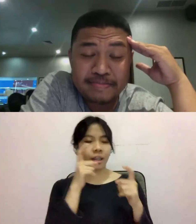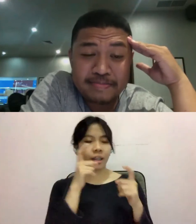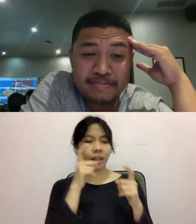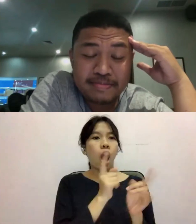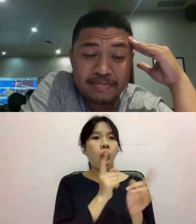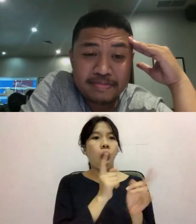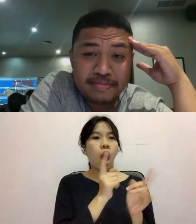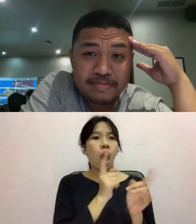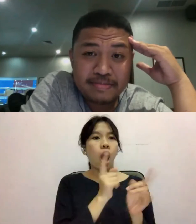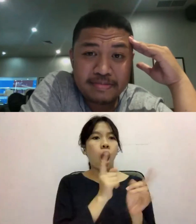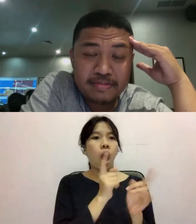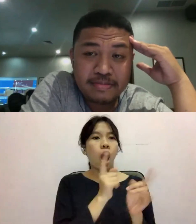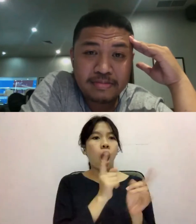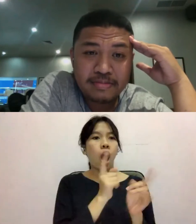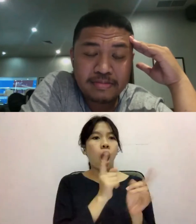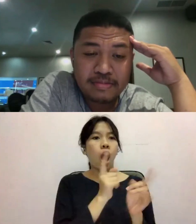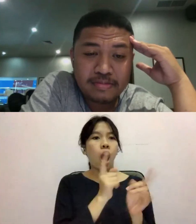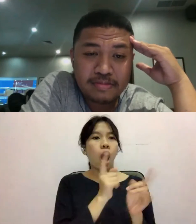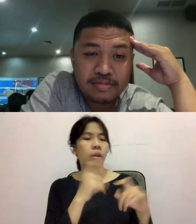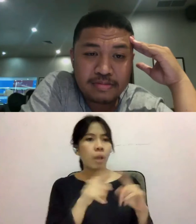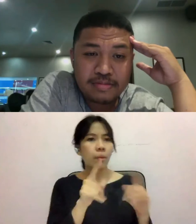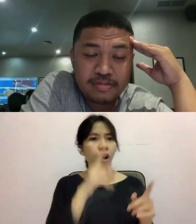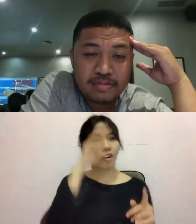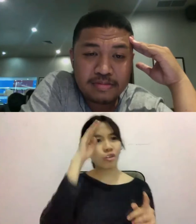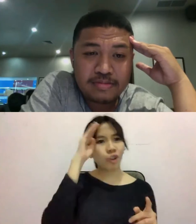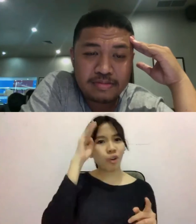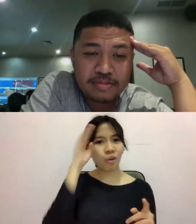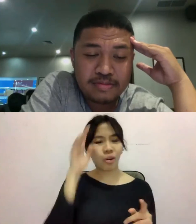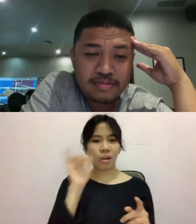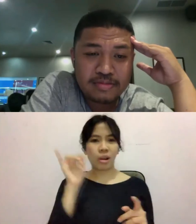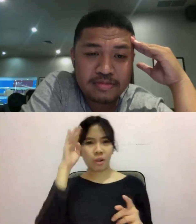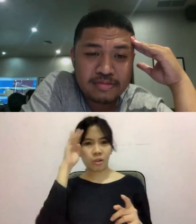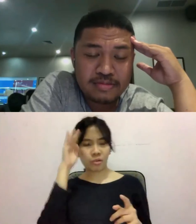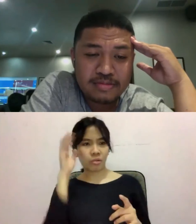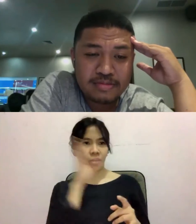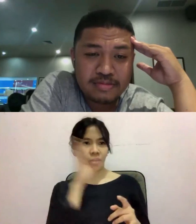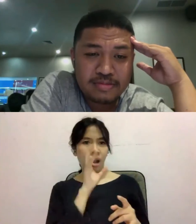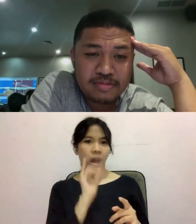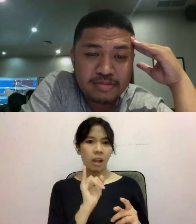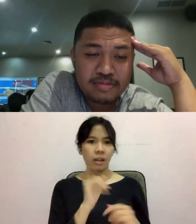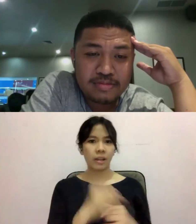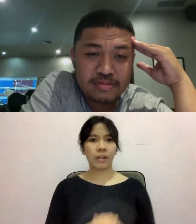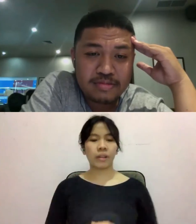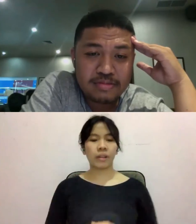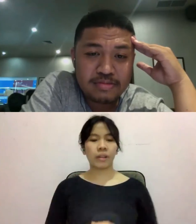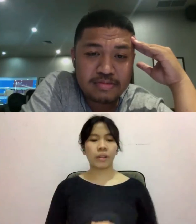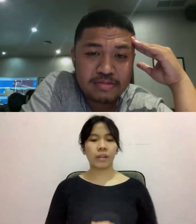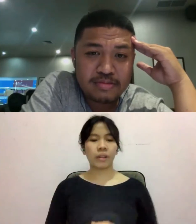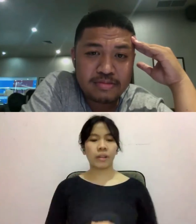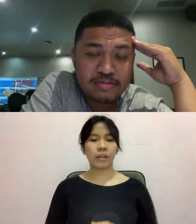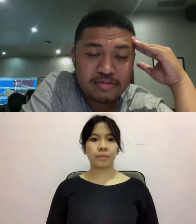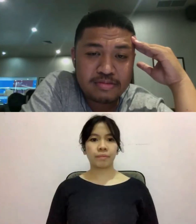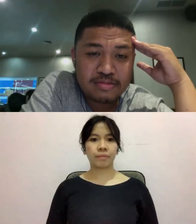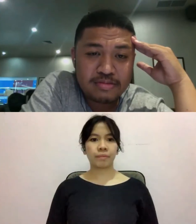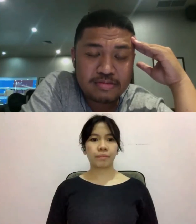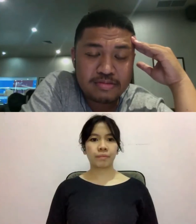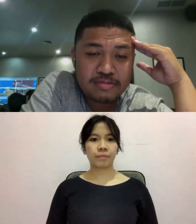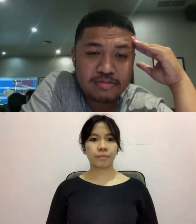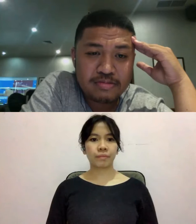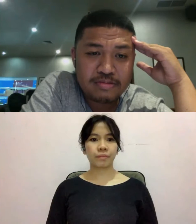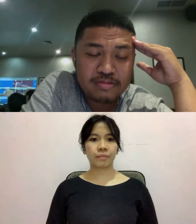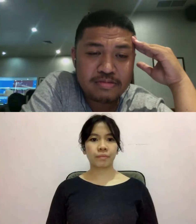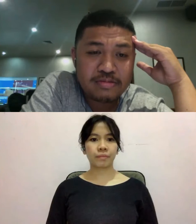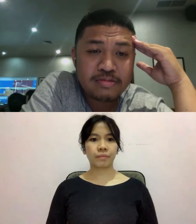terms of if expression of love, then does that mean that's why you